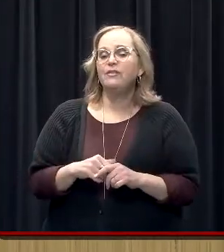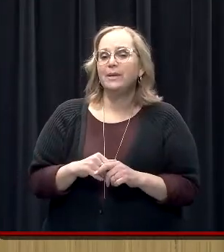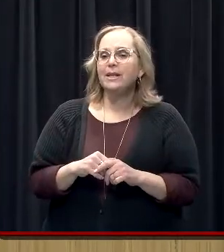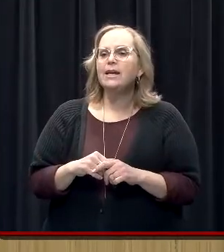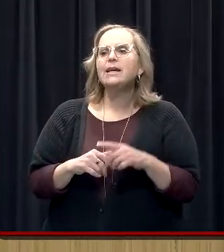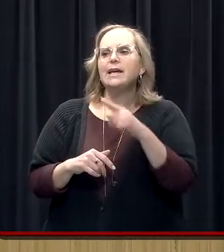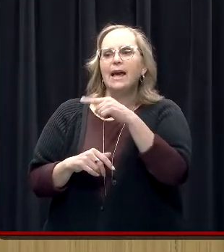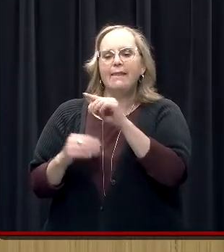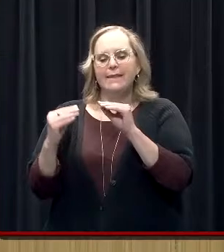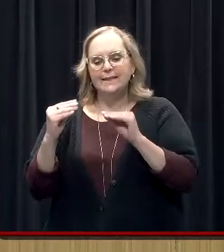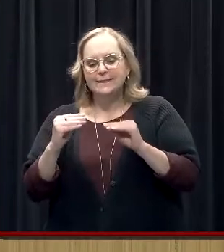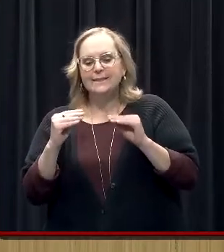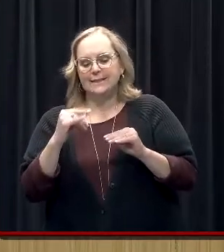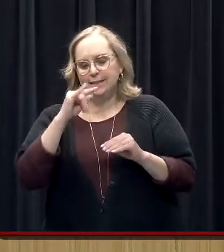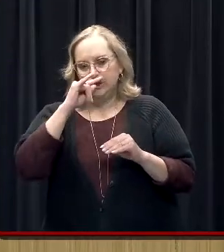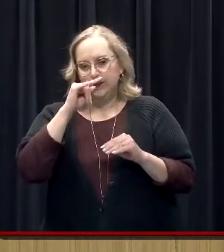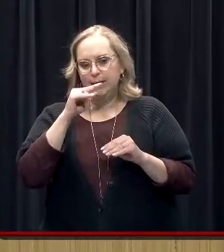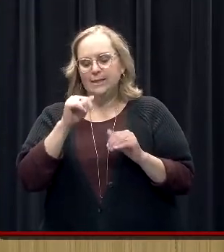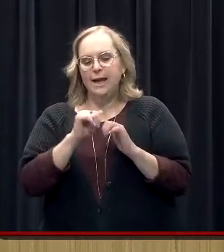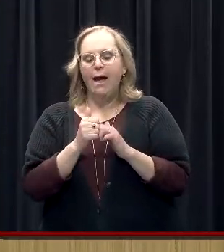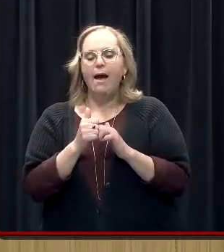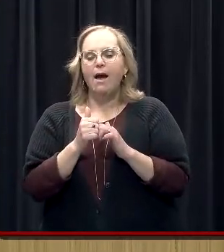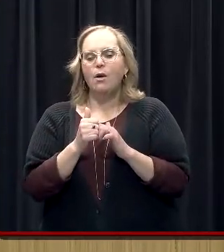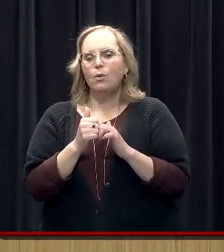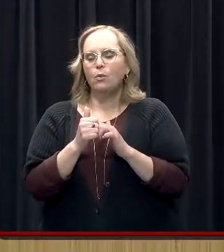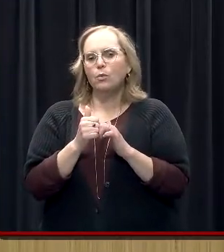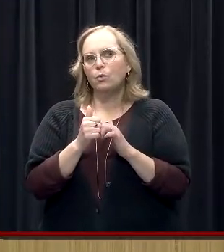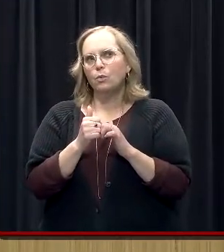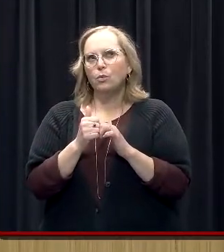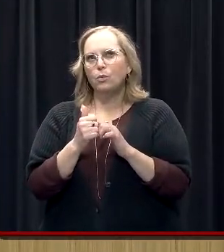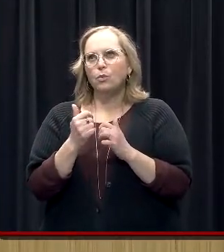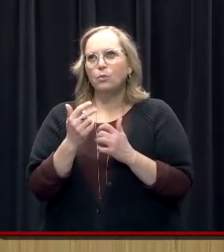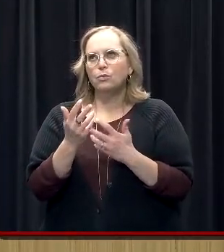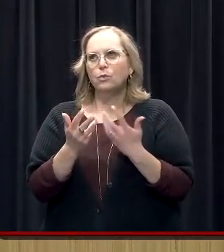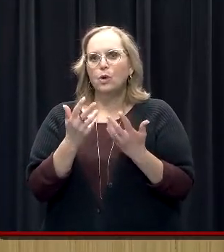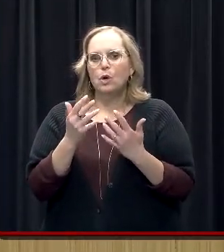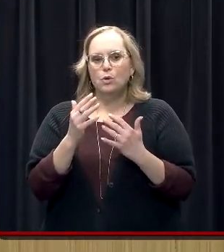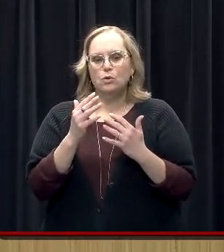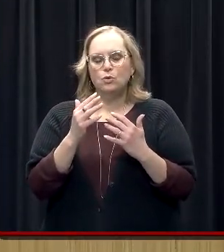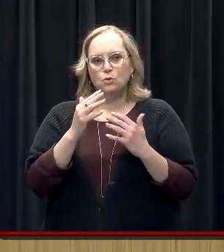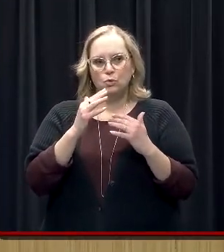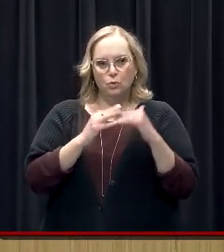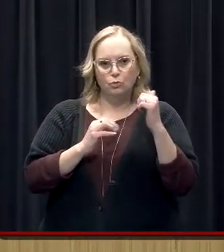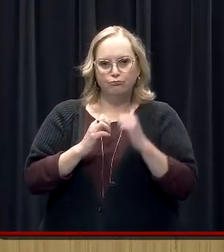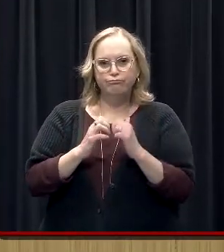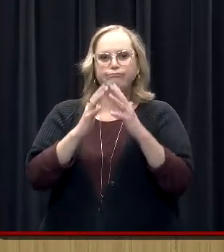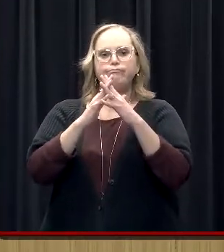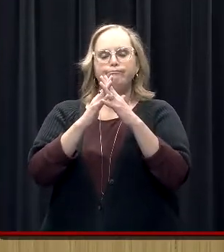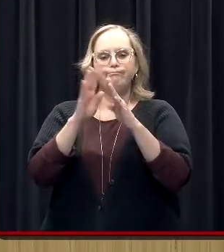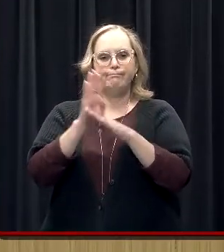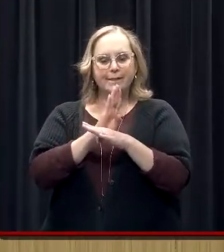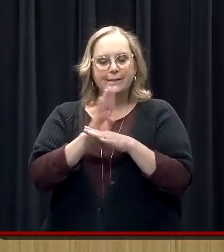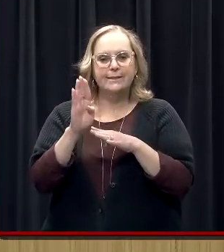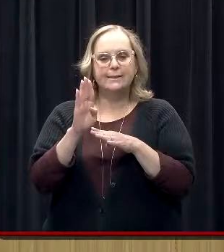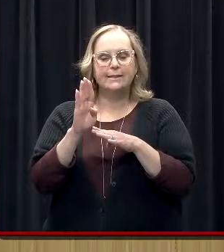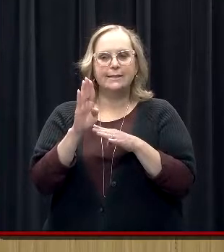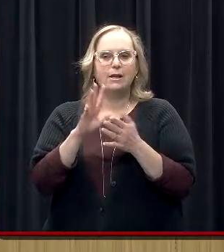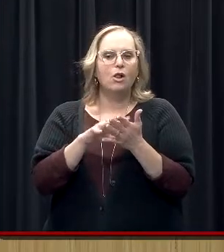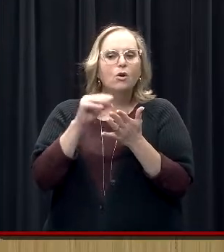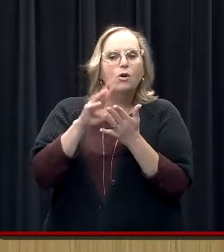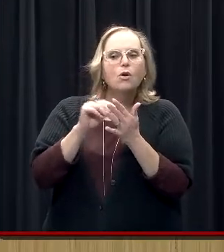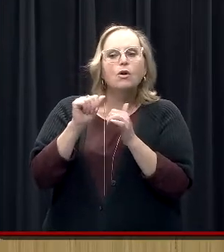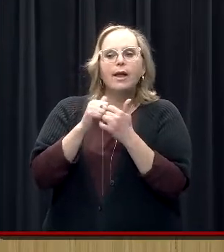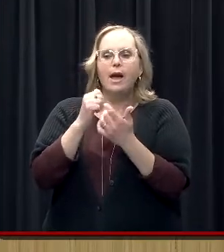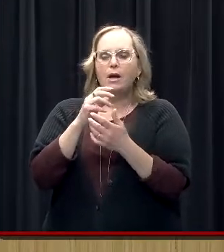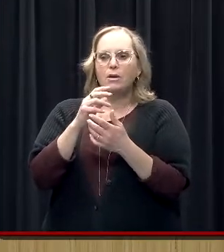these kids how to build up businesses and learn how to take part in